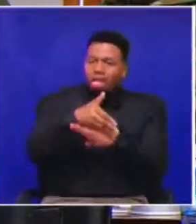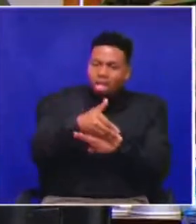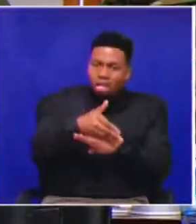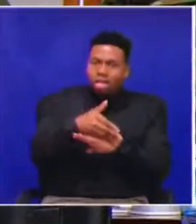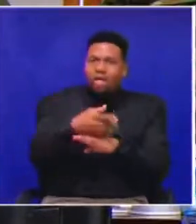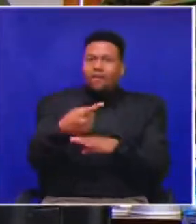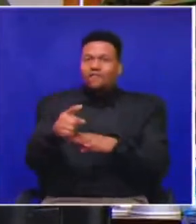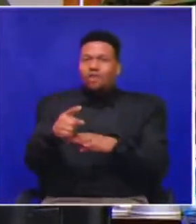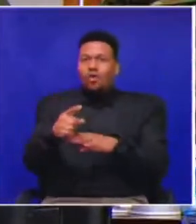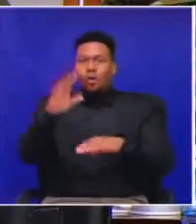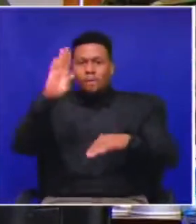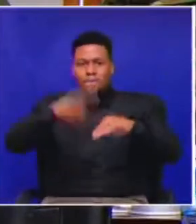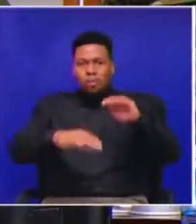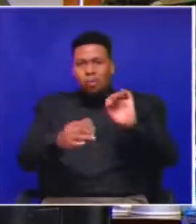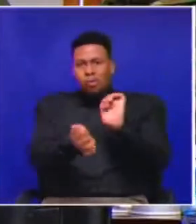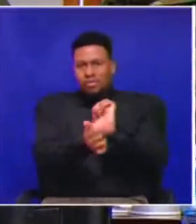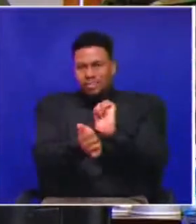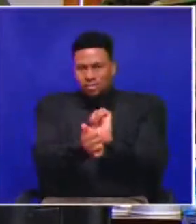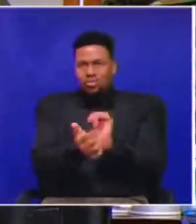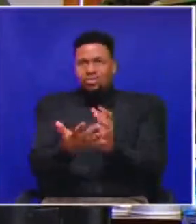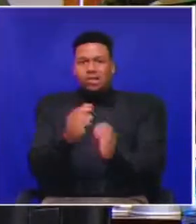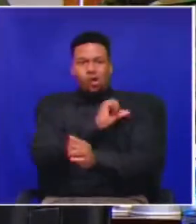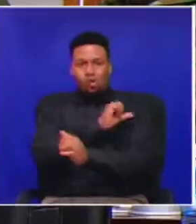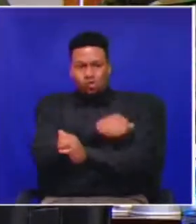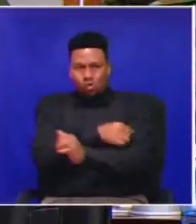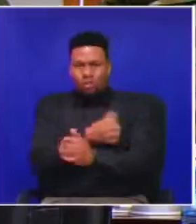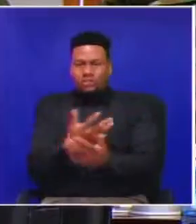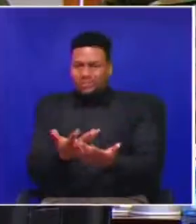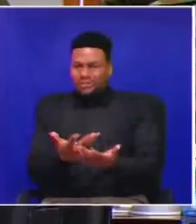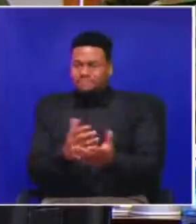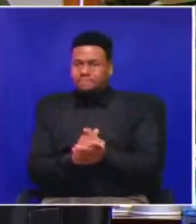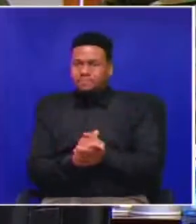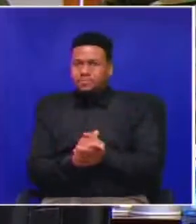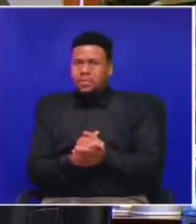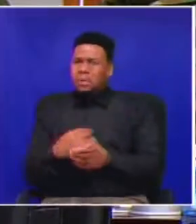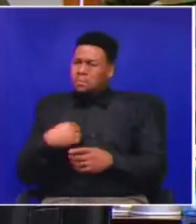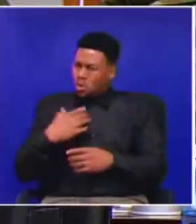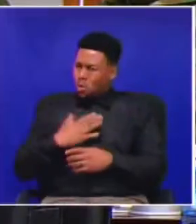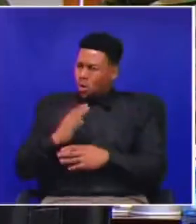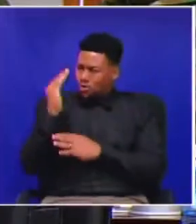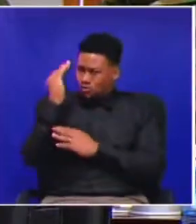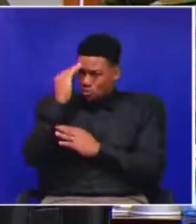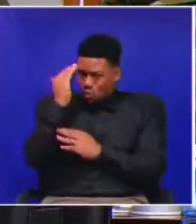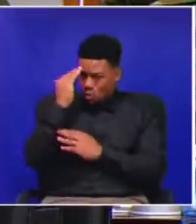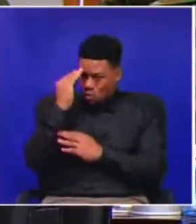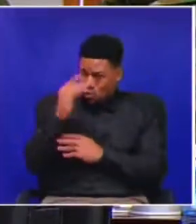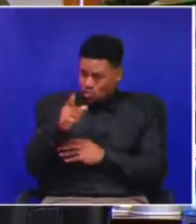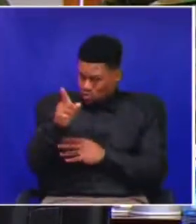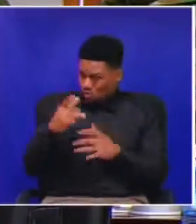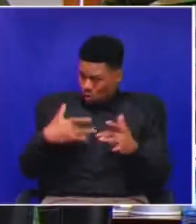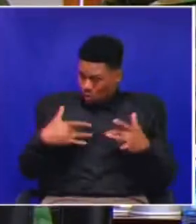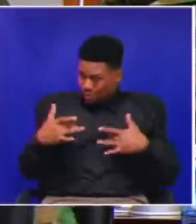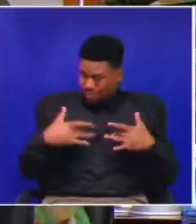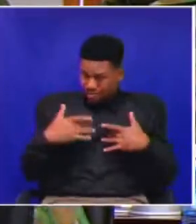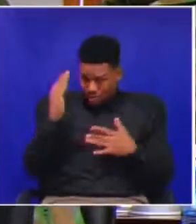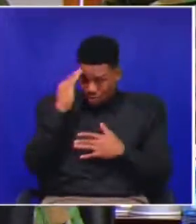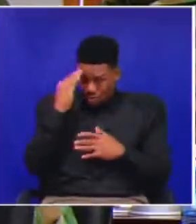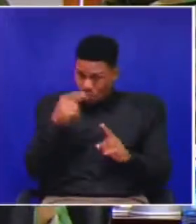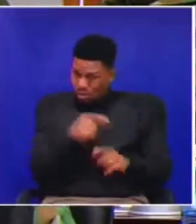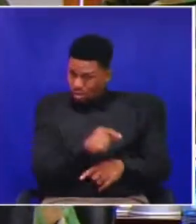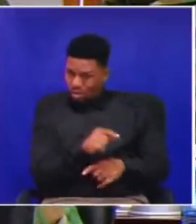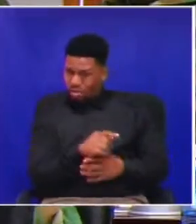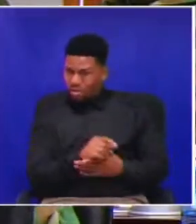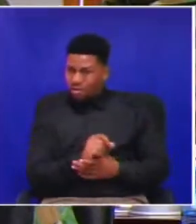authorities. And I want to find out, has this concerns been raised with you? What are these concerns that